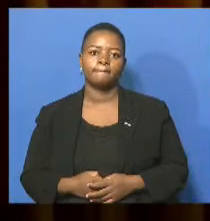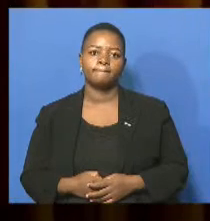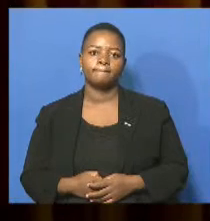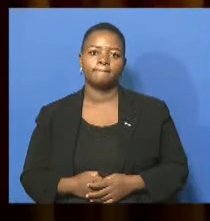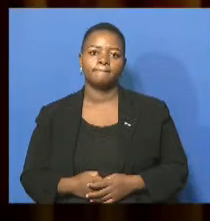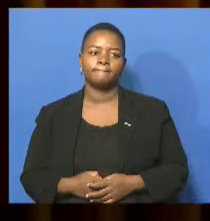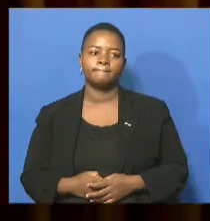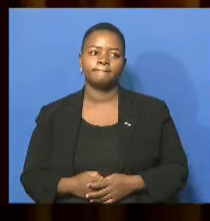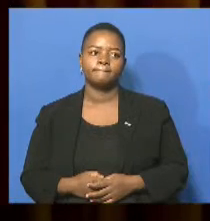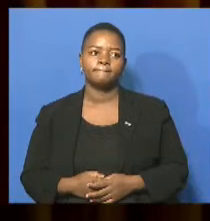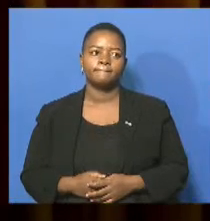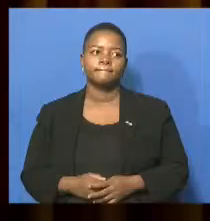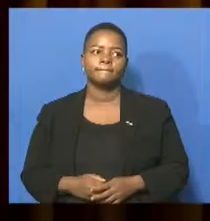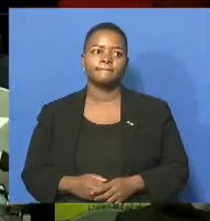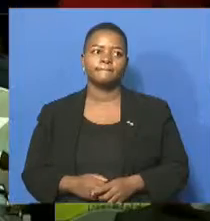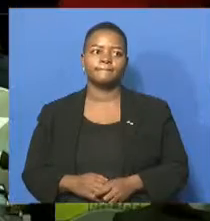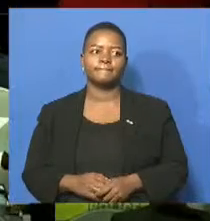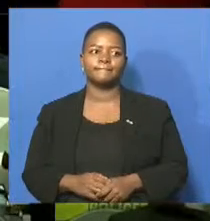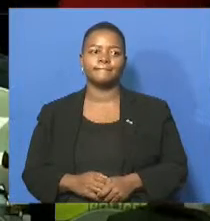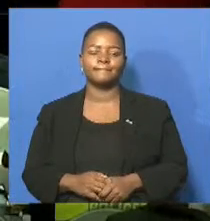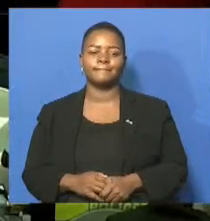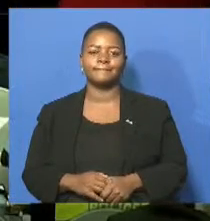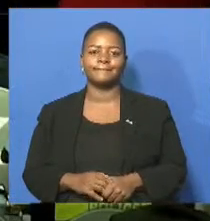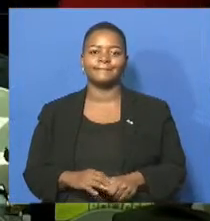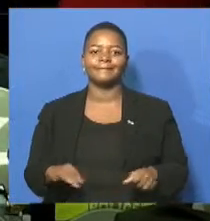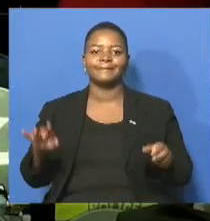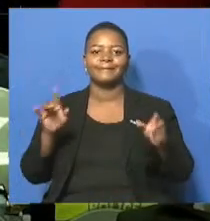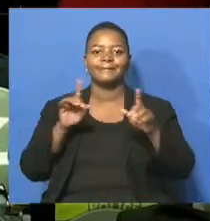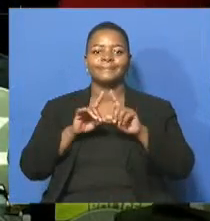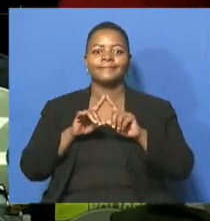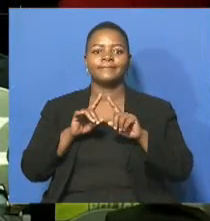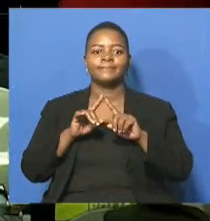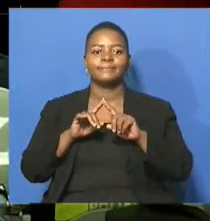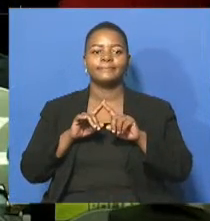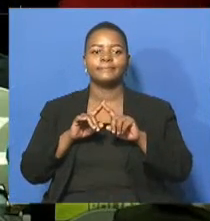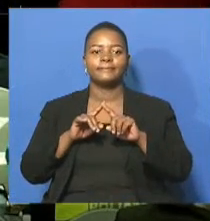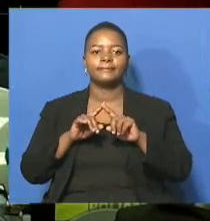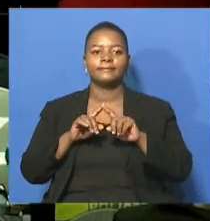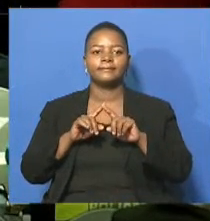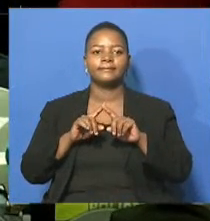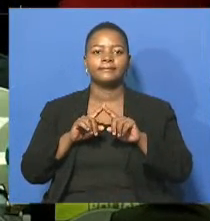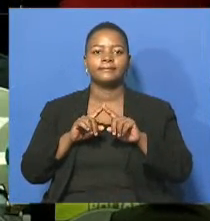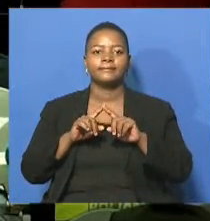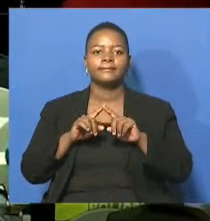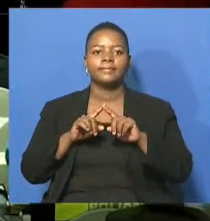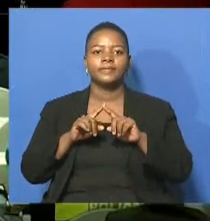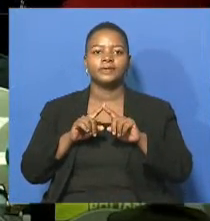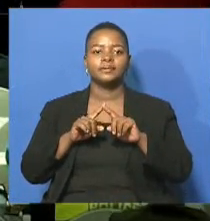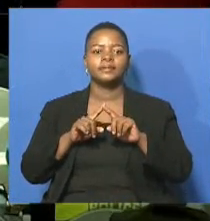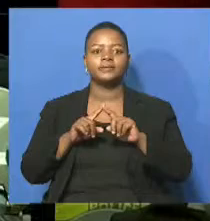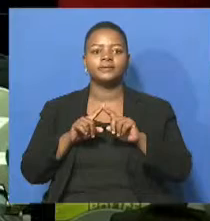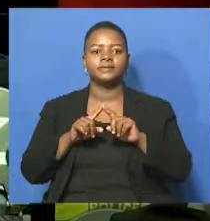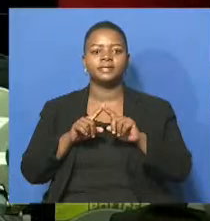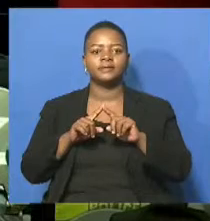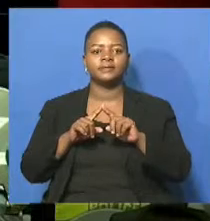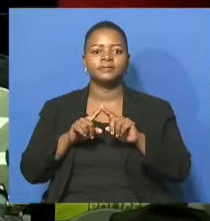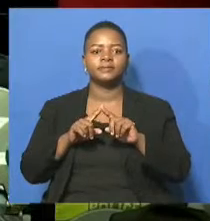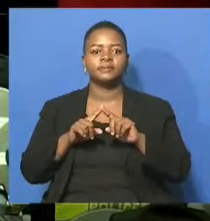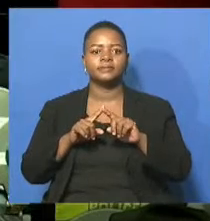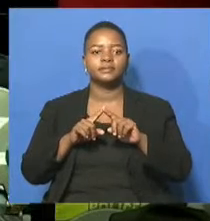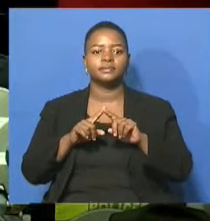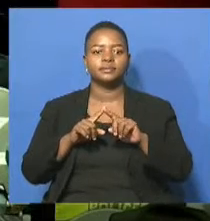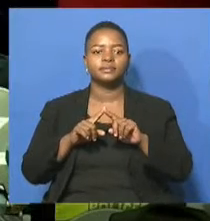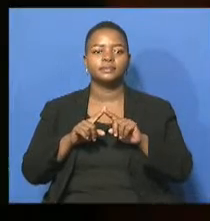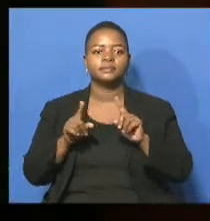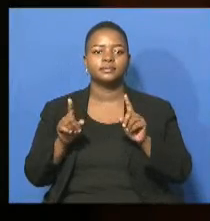We look at the intelligence-led policing. I think you'll agree with me that intelligence is very key in